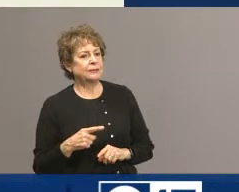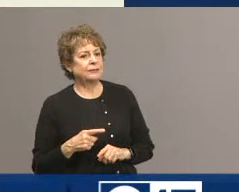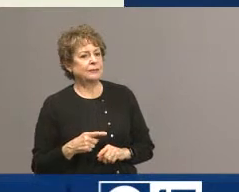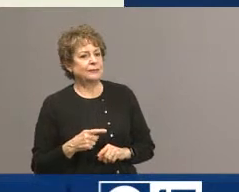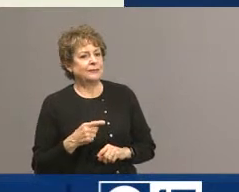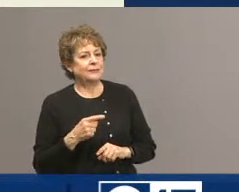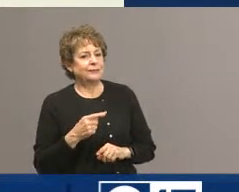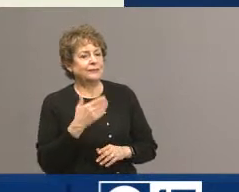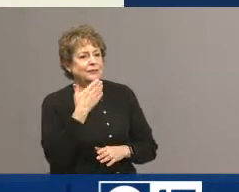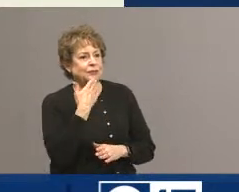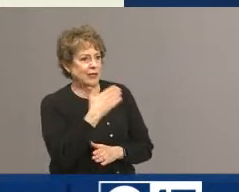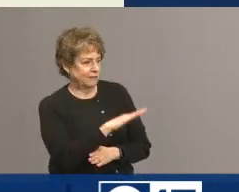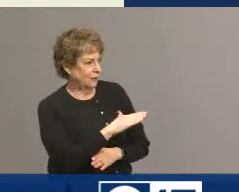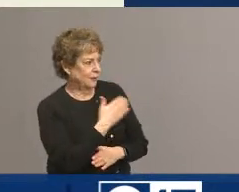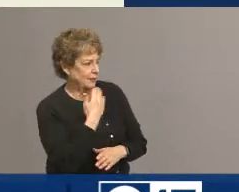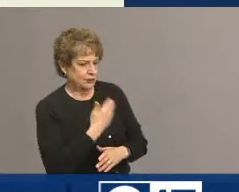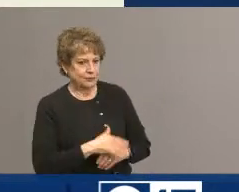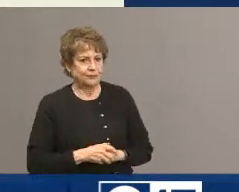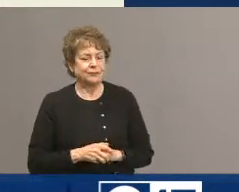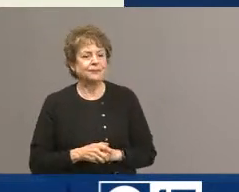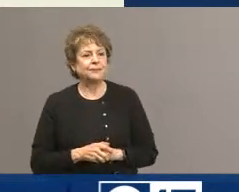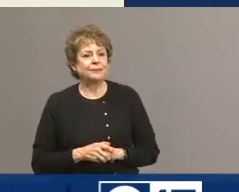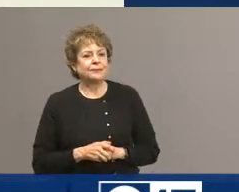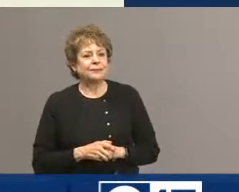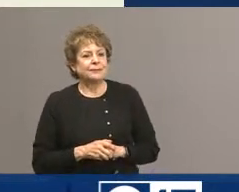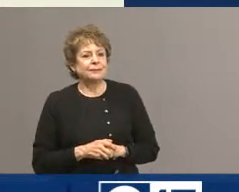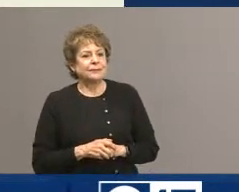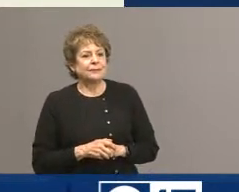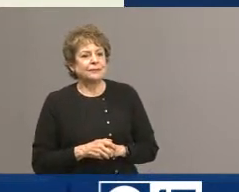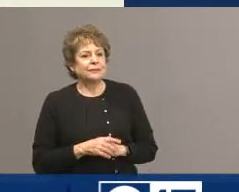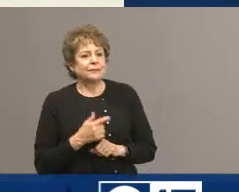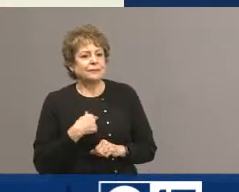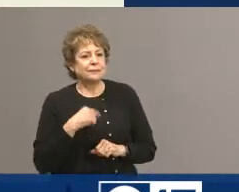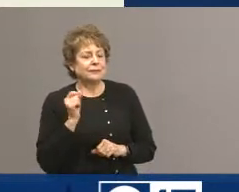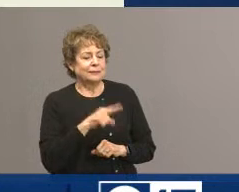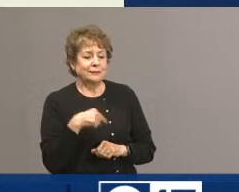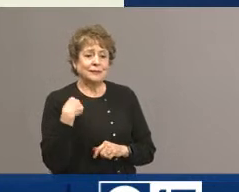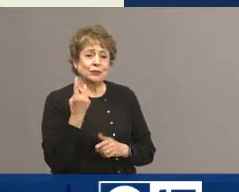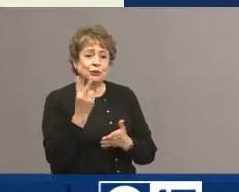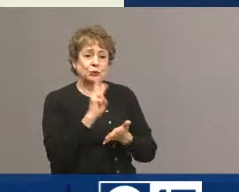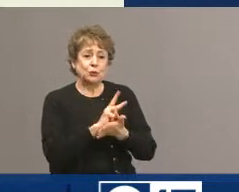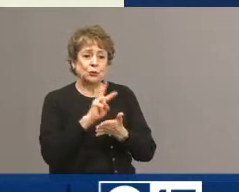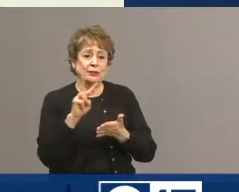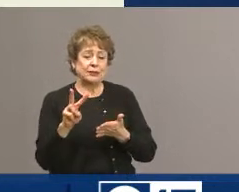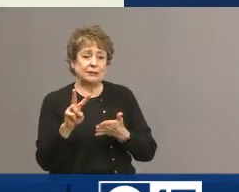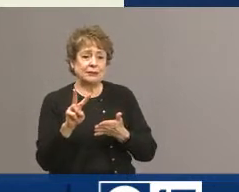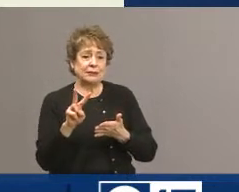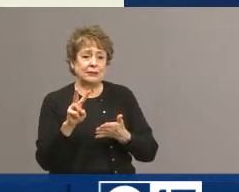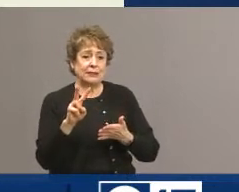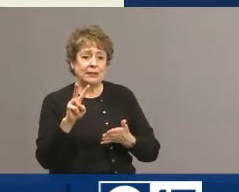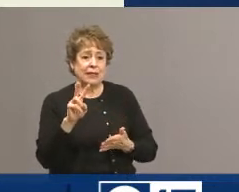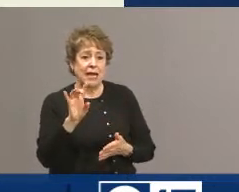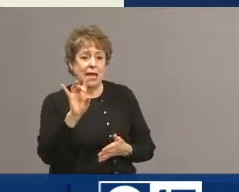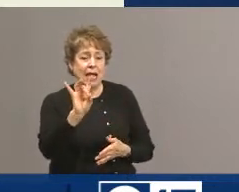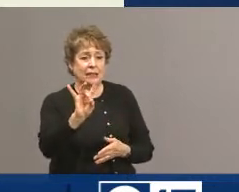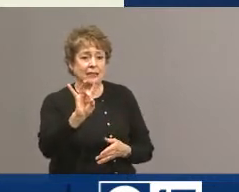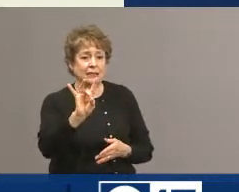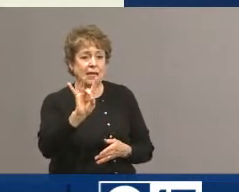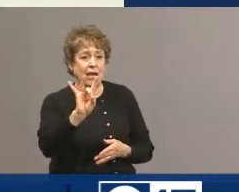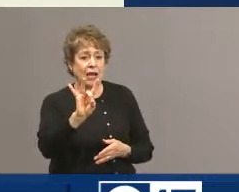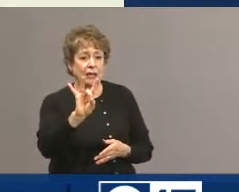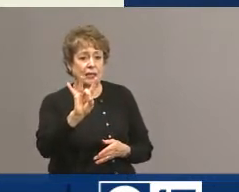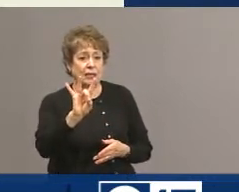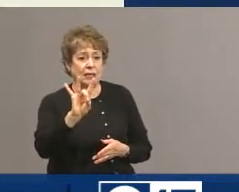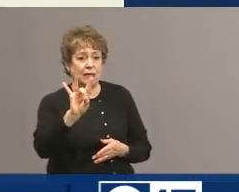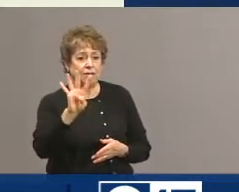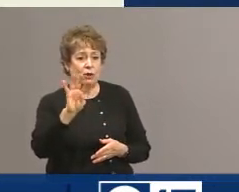To be frank here, the last 2 weeks we've seen an 84% increase in hospitalizations. you're laying out yourself that these numbers are only going to increase.